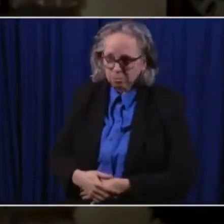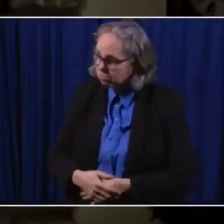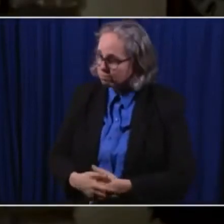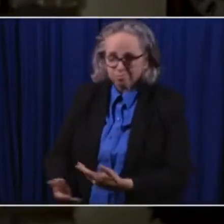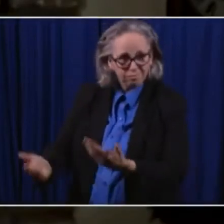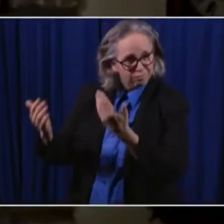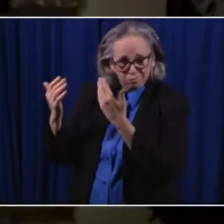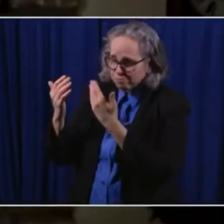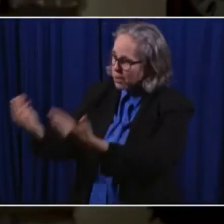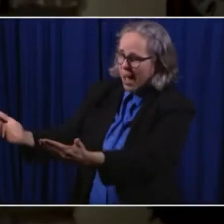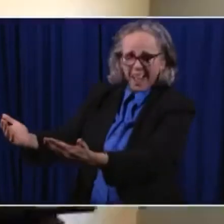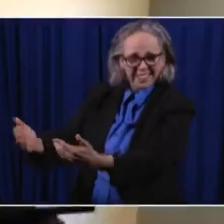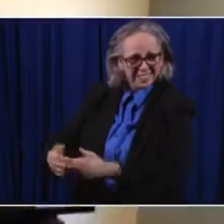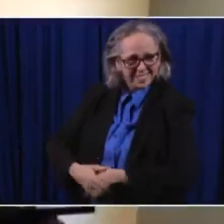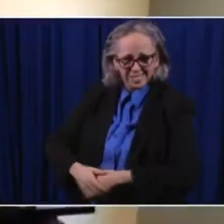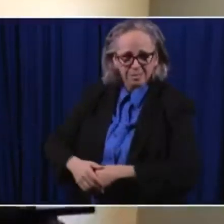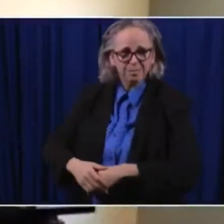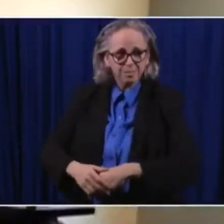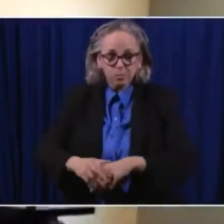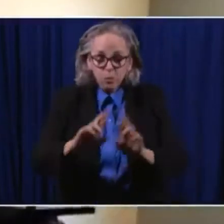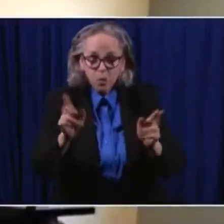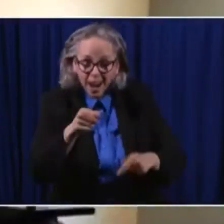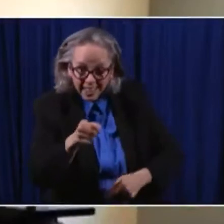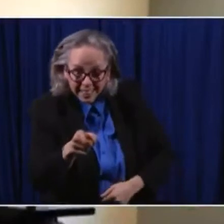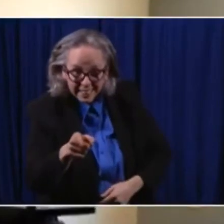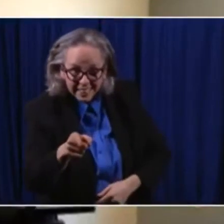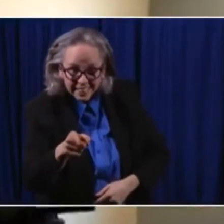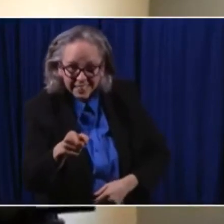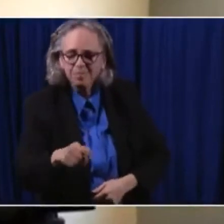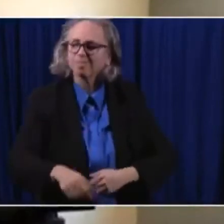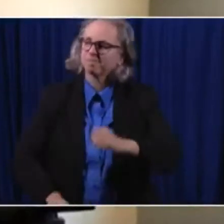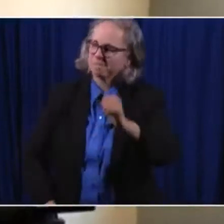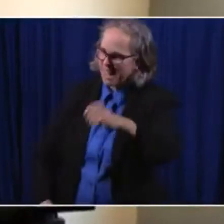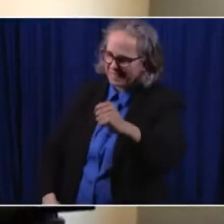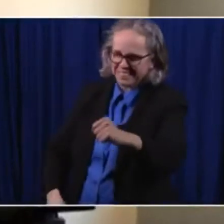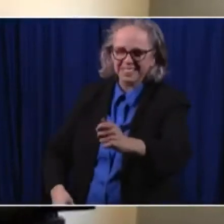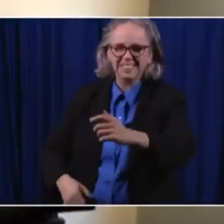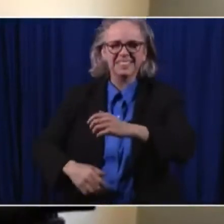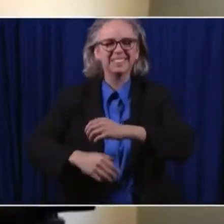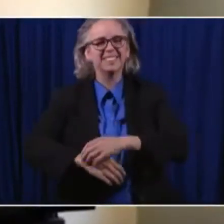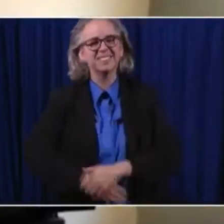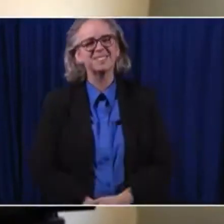Okay, great. Ready? Perfect.